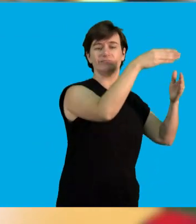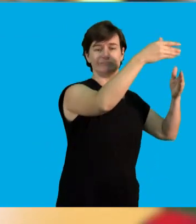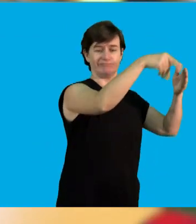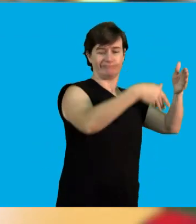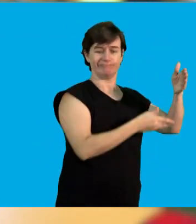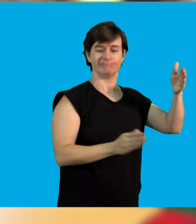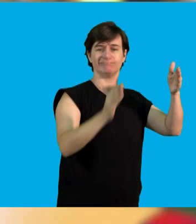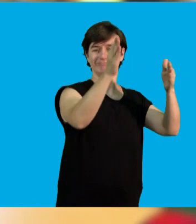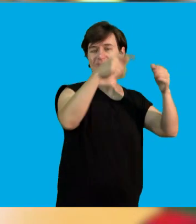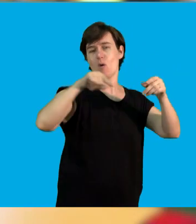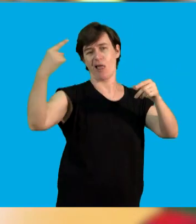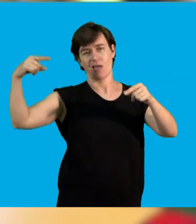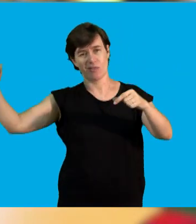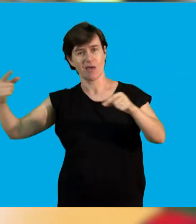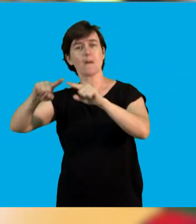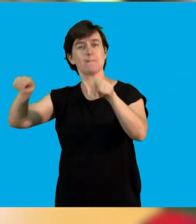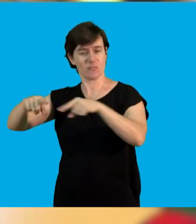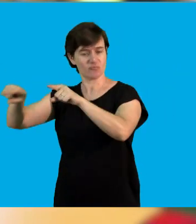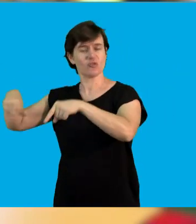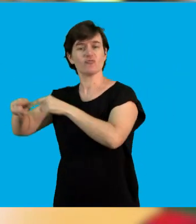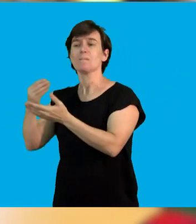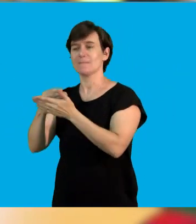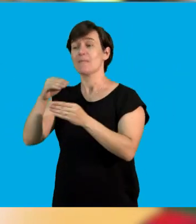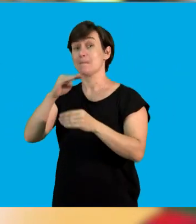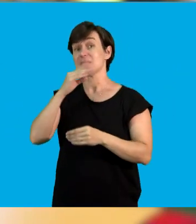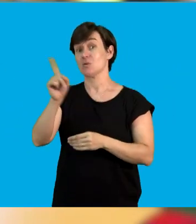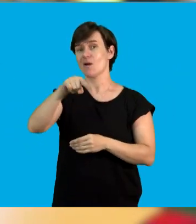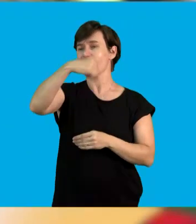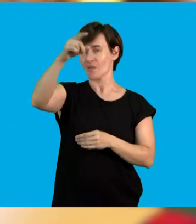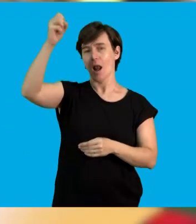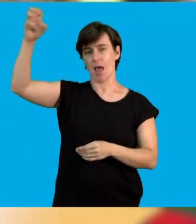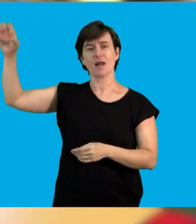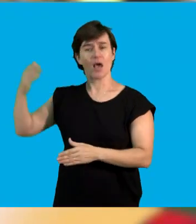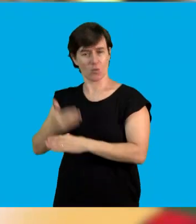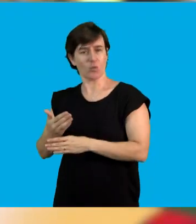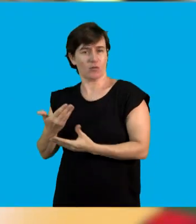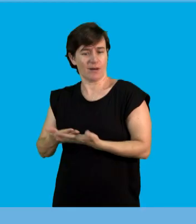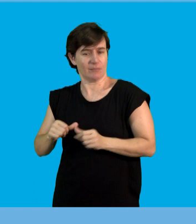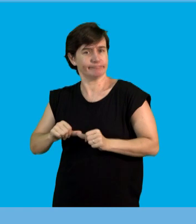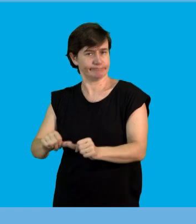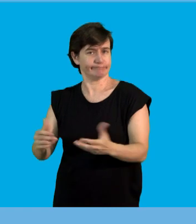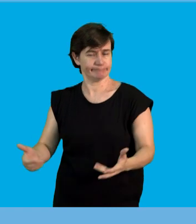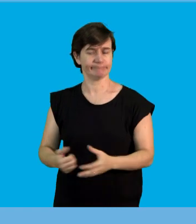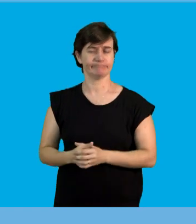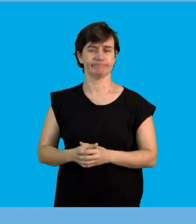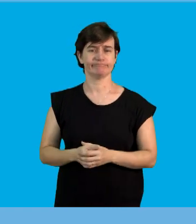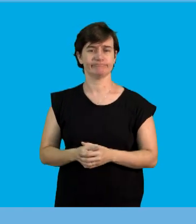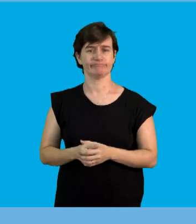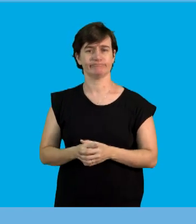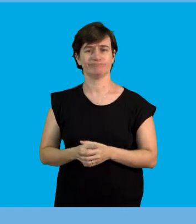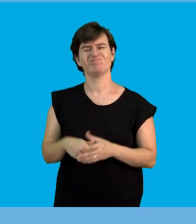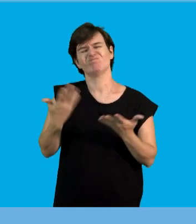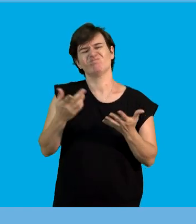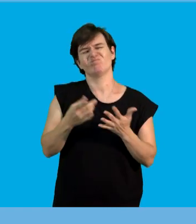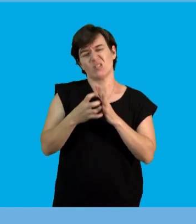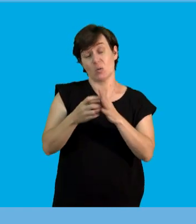the reason why the two light bulbs can still work independently, or they can work independently. So we're saying this. So